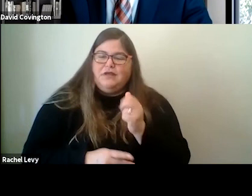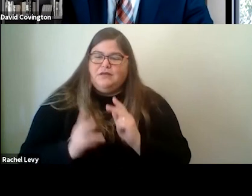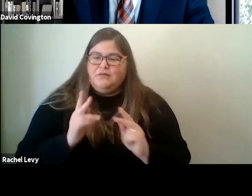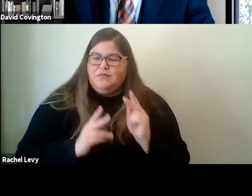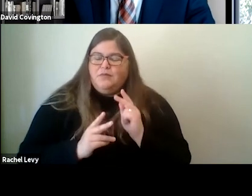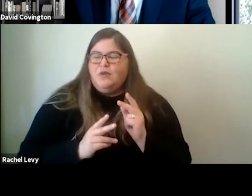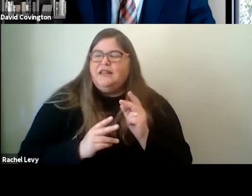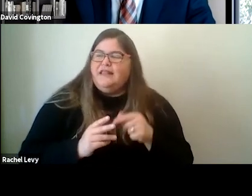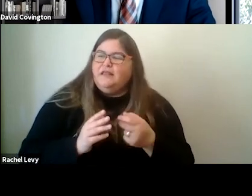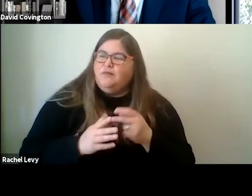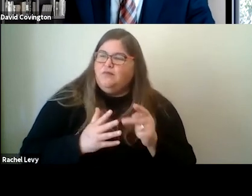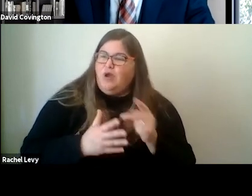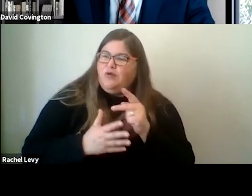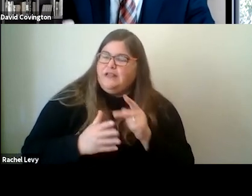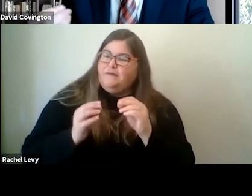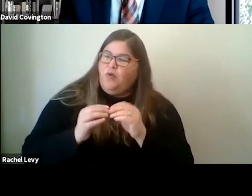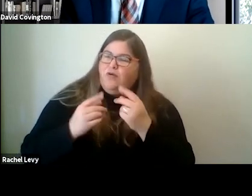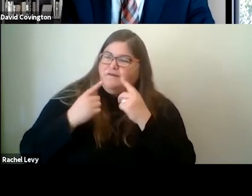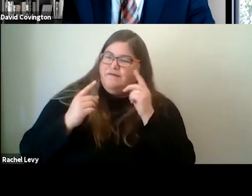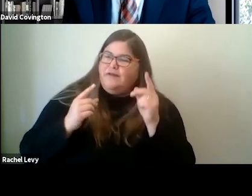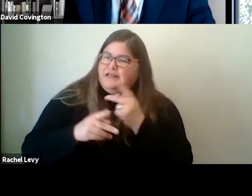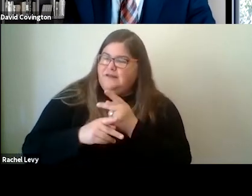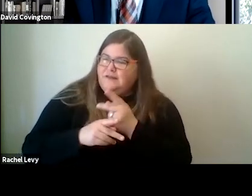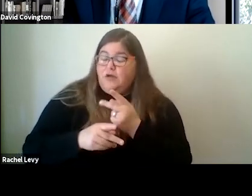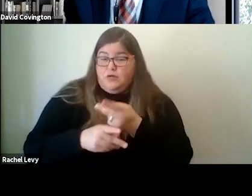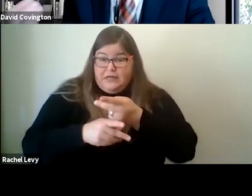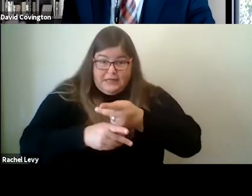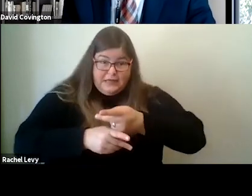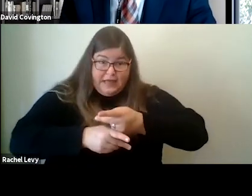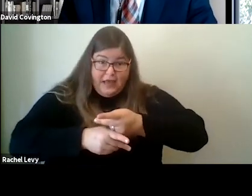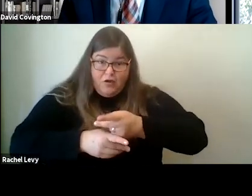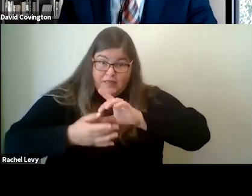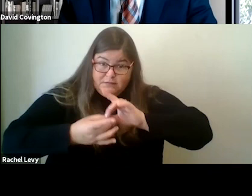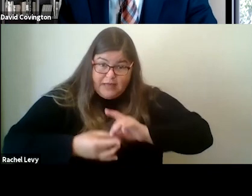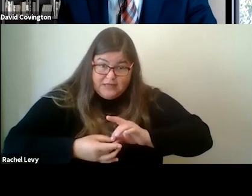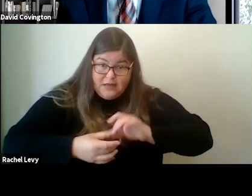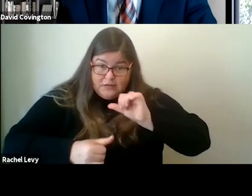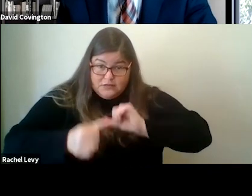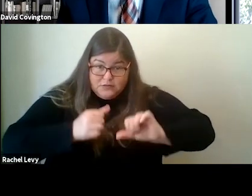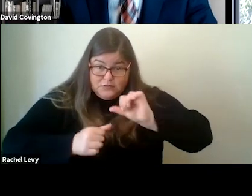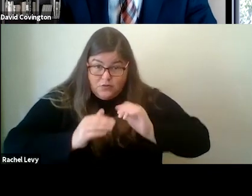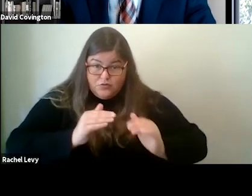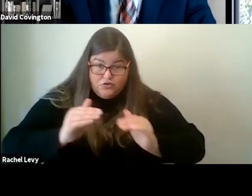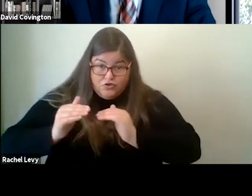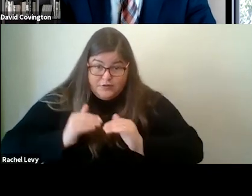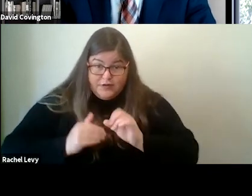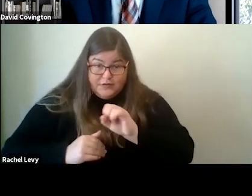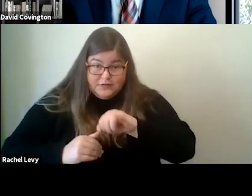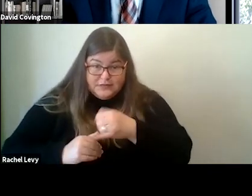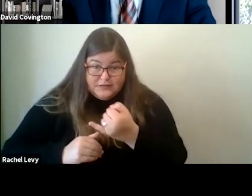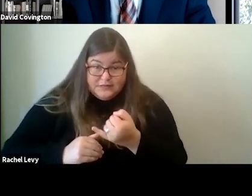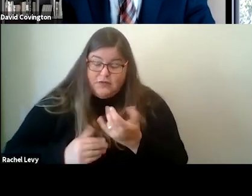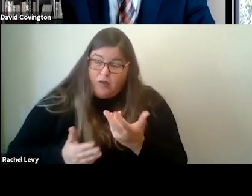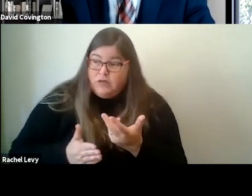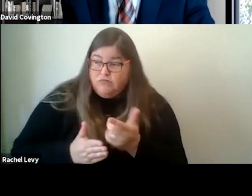care, care rooted in social justice, responding to the Department of Justice lawsuits as well, concerns about